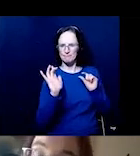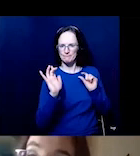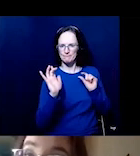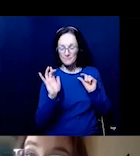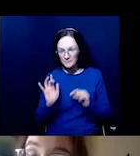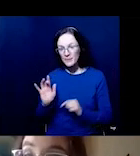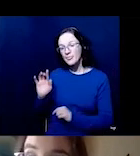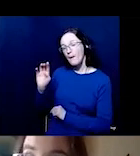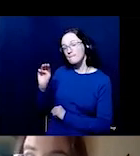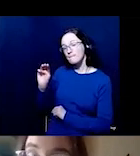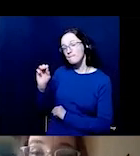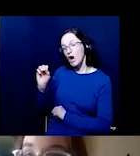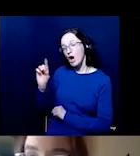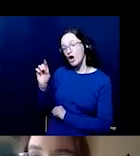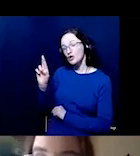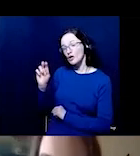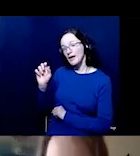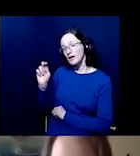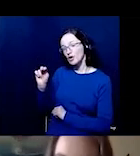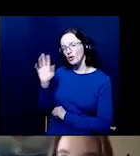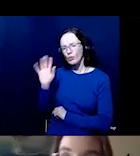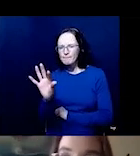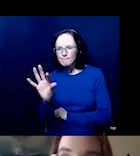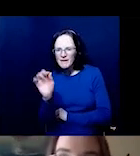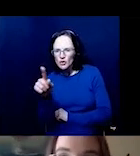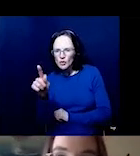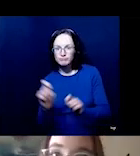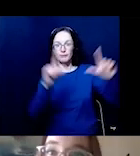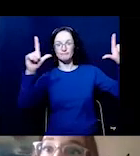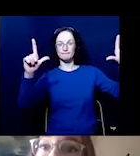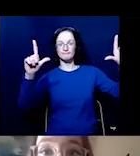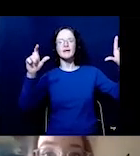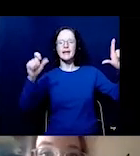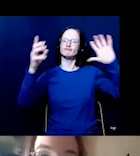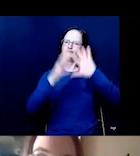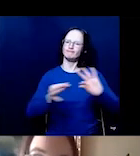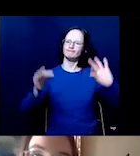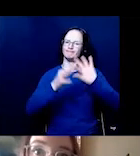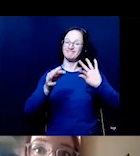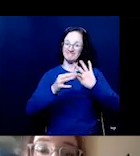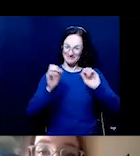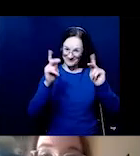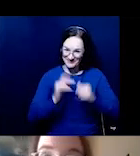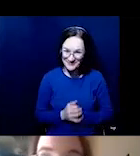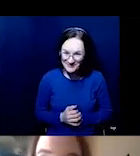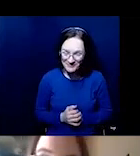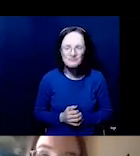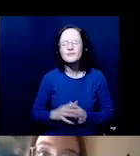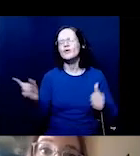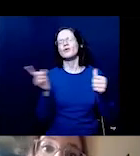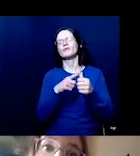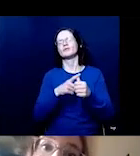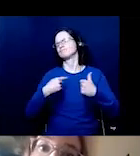it in the chat or in the Q&A. It's as you prefer. So, okay. So I'm going to present myself. My name is Zaréma